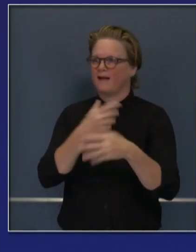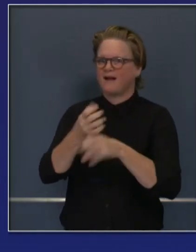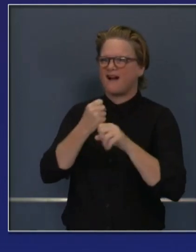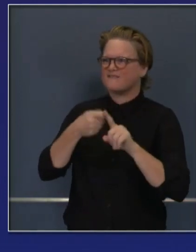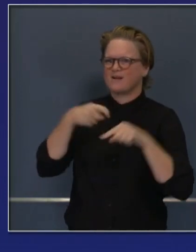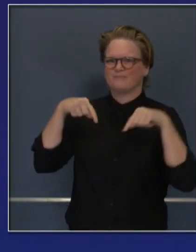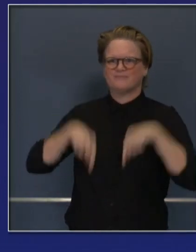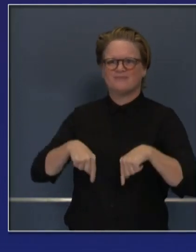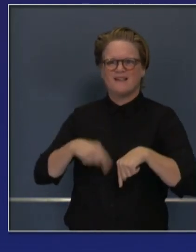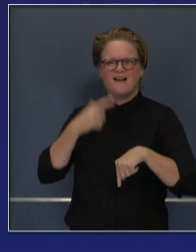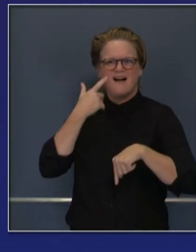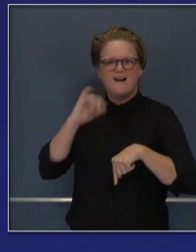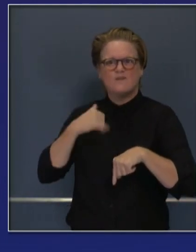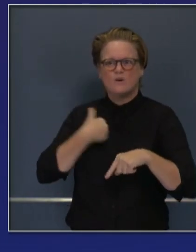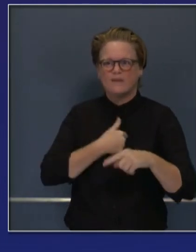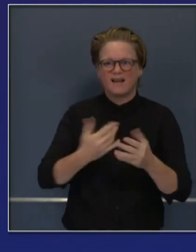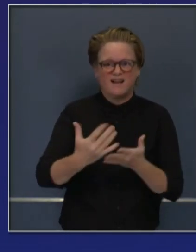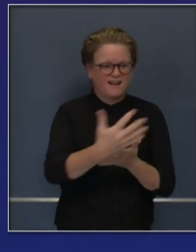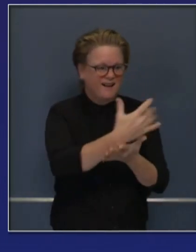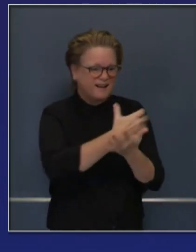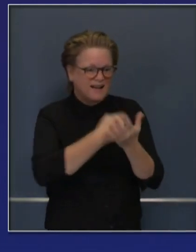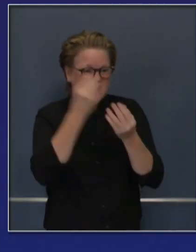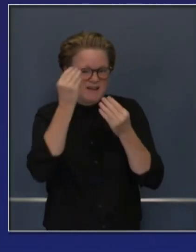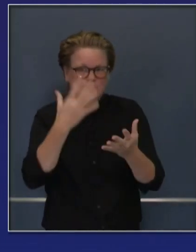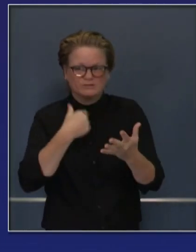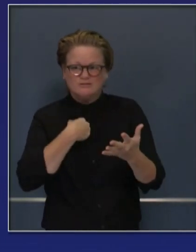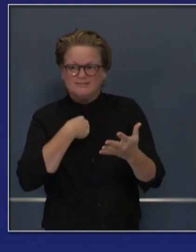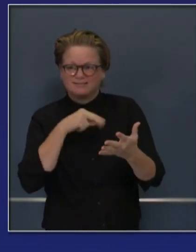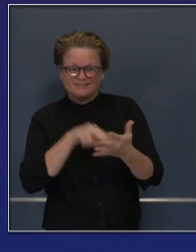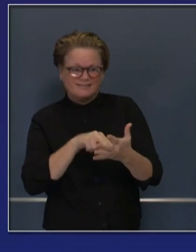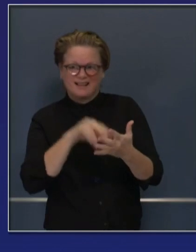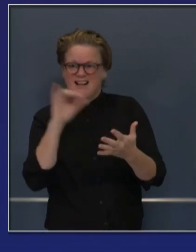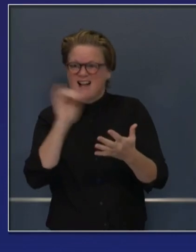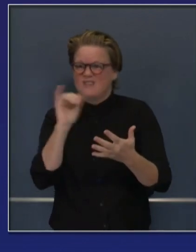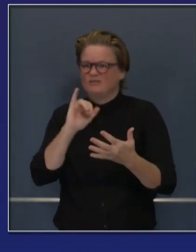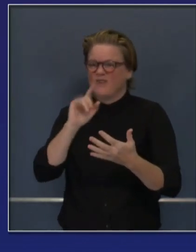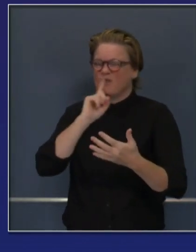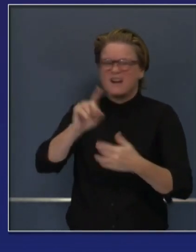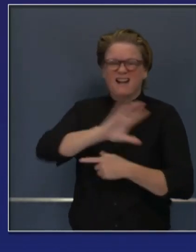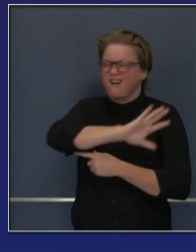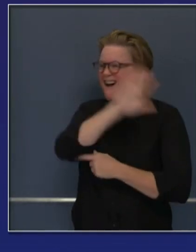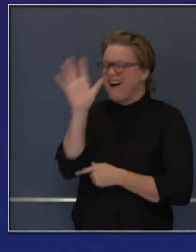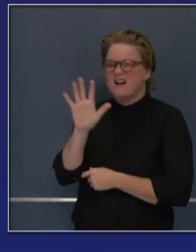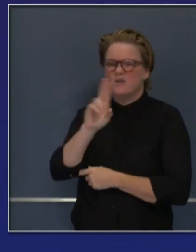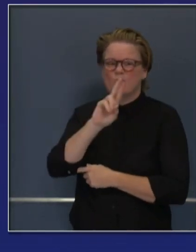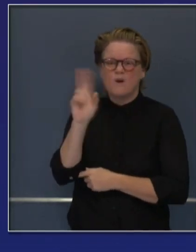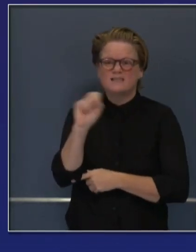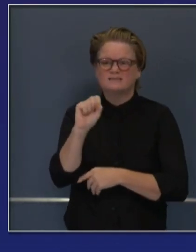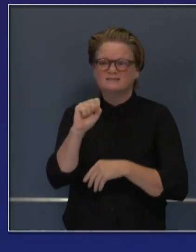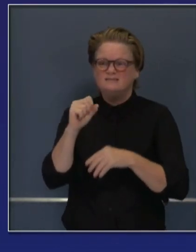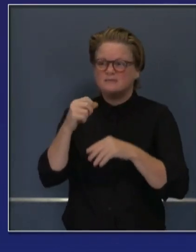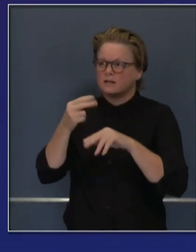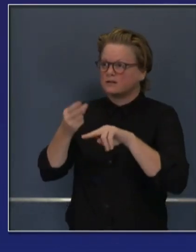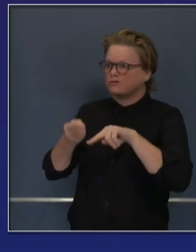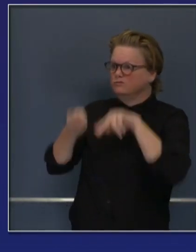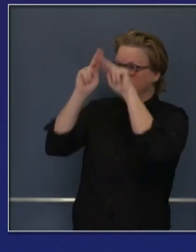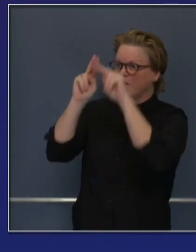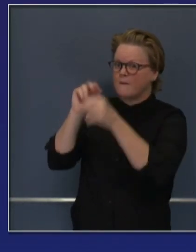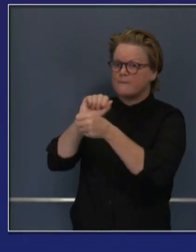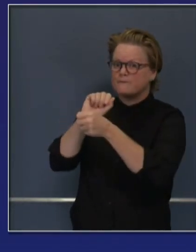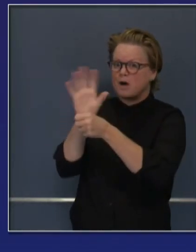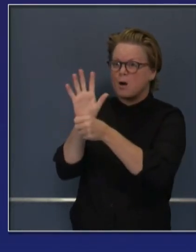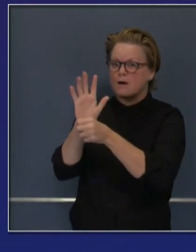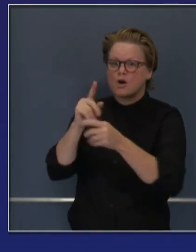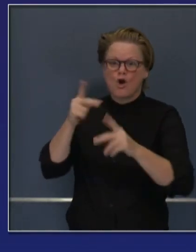but obviously all across this country with increased case rates. And that is the good news that we all